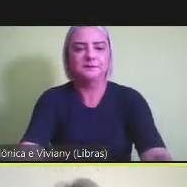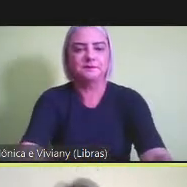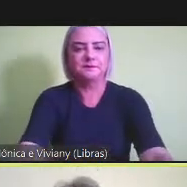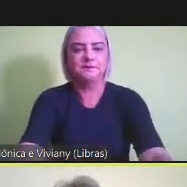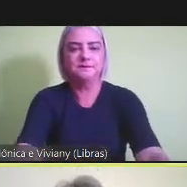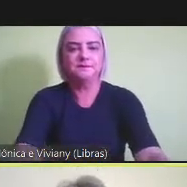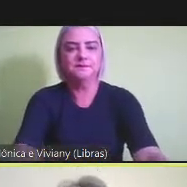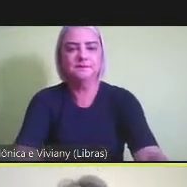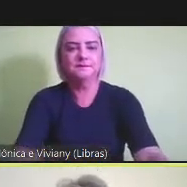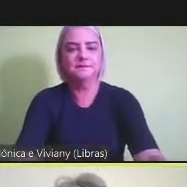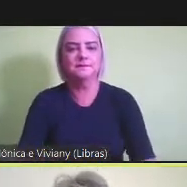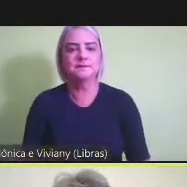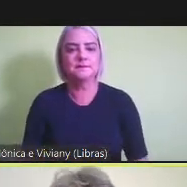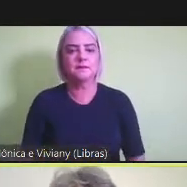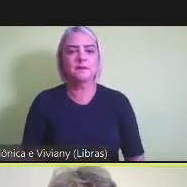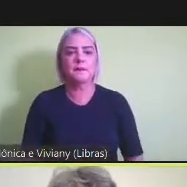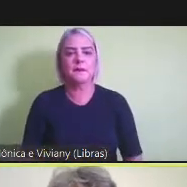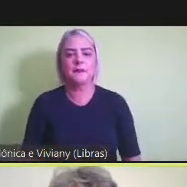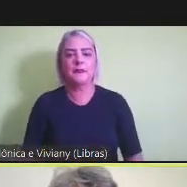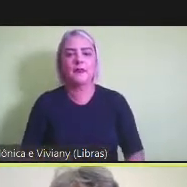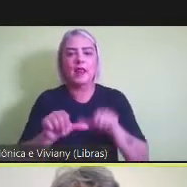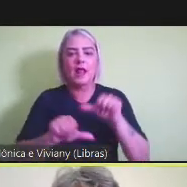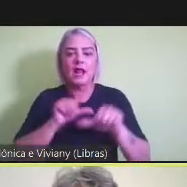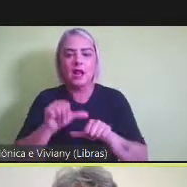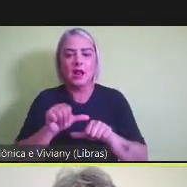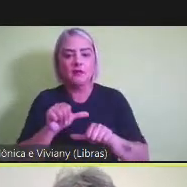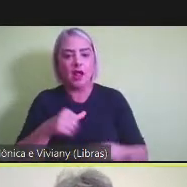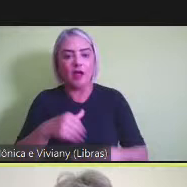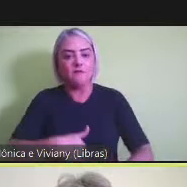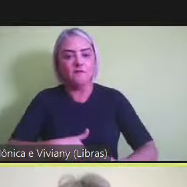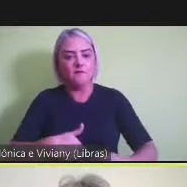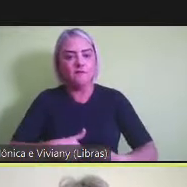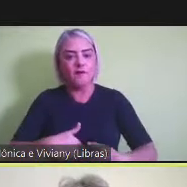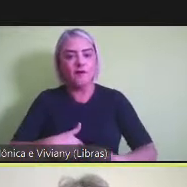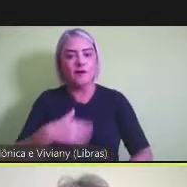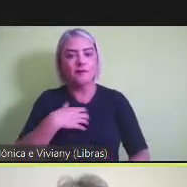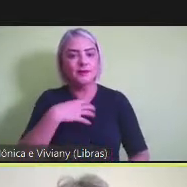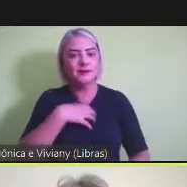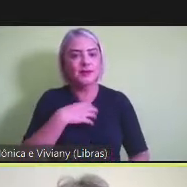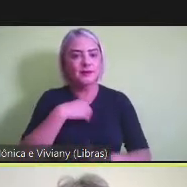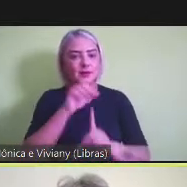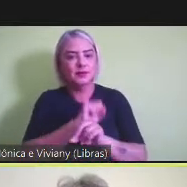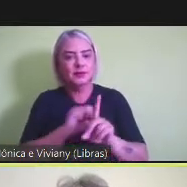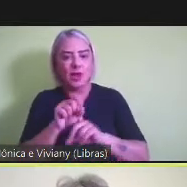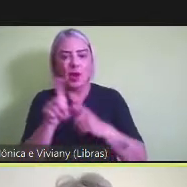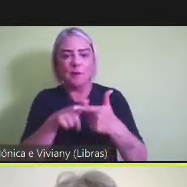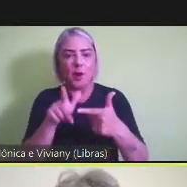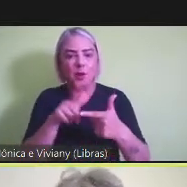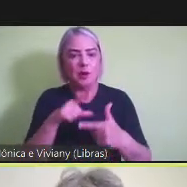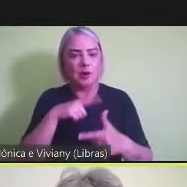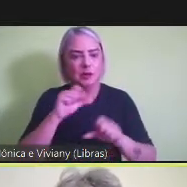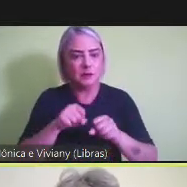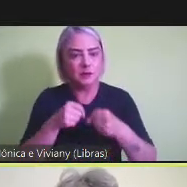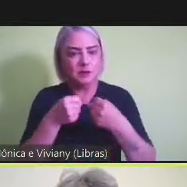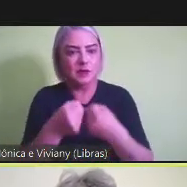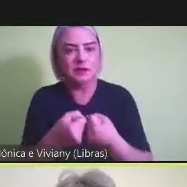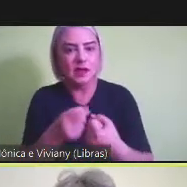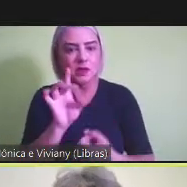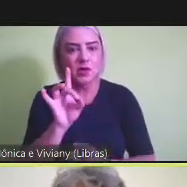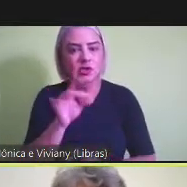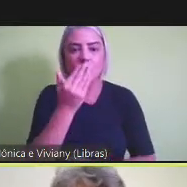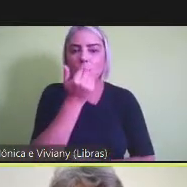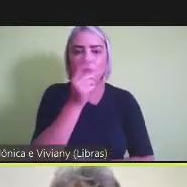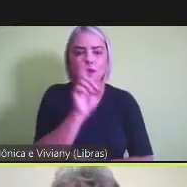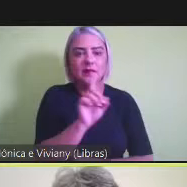there is a lot, okay? So we have to transform hunger in, the changing